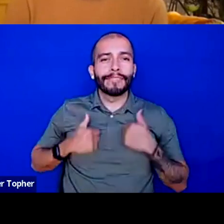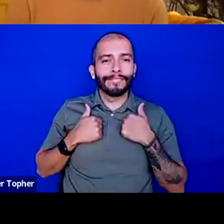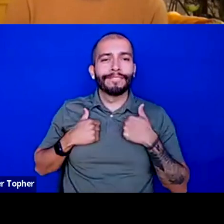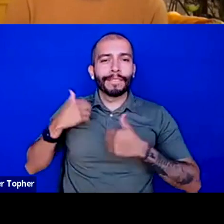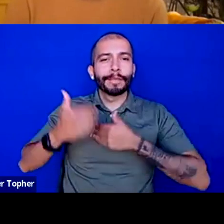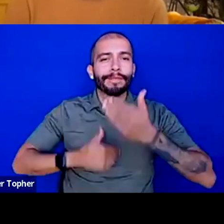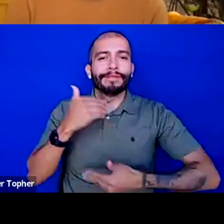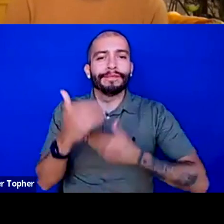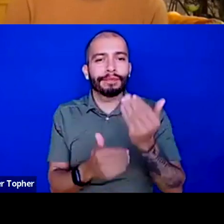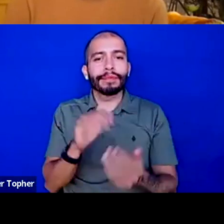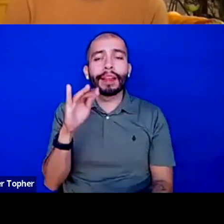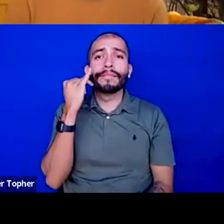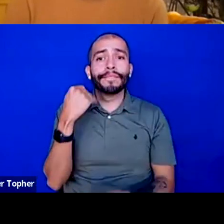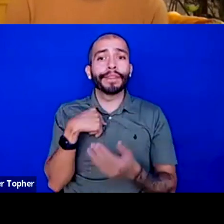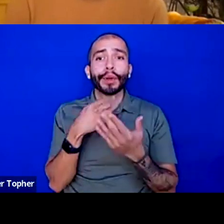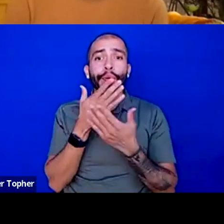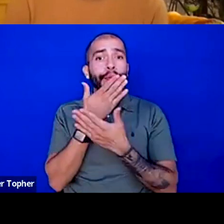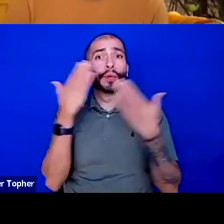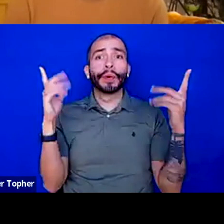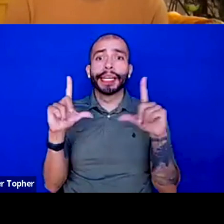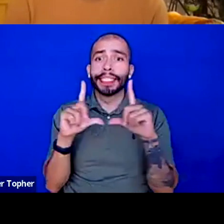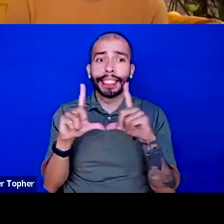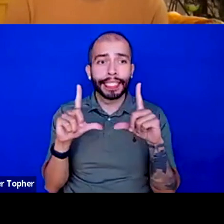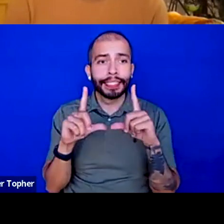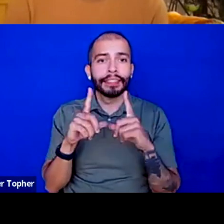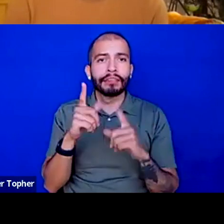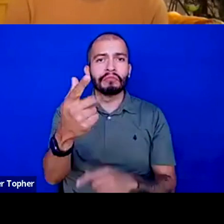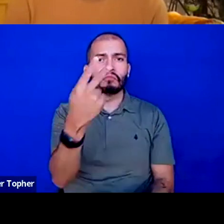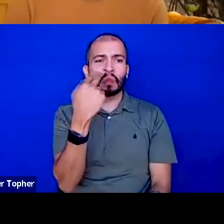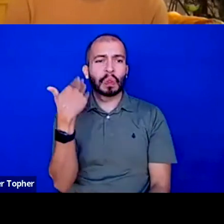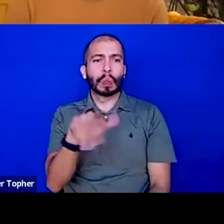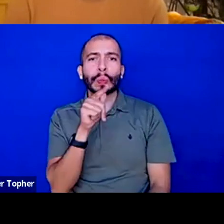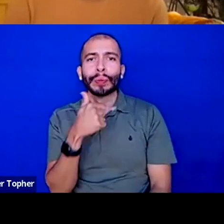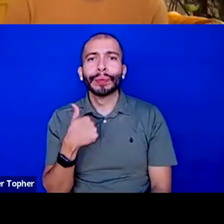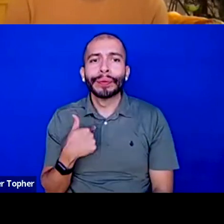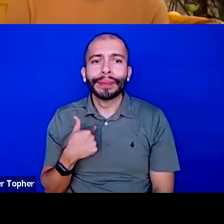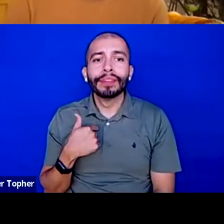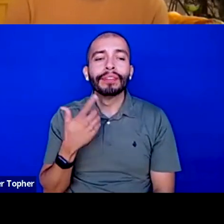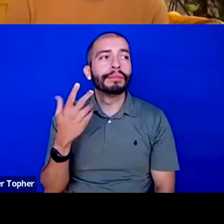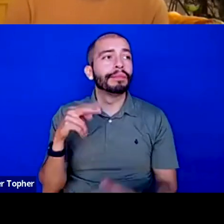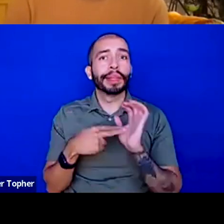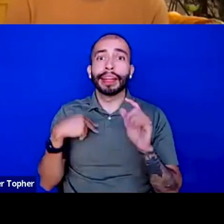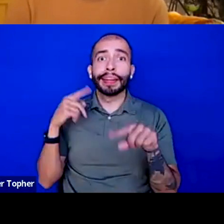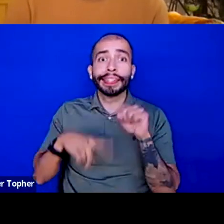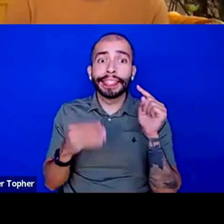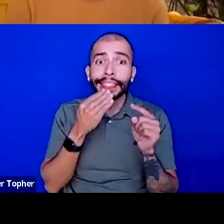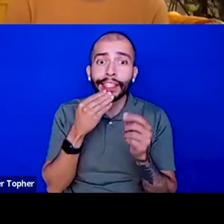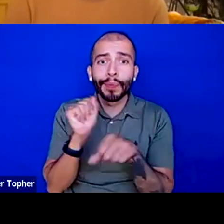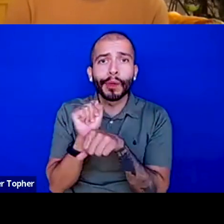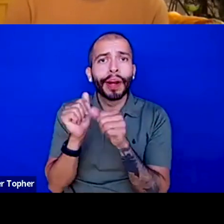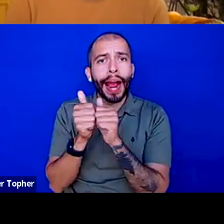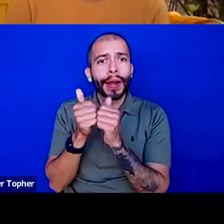you probably wouldn't know who I was, right? I wouldn't be able to eat. I would not have access to certain resources. My skills might not